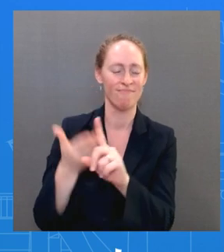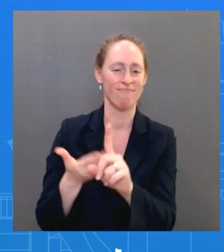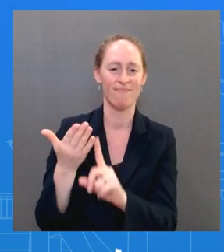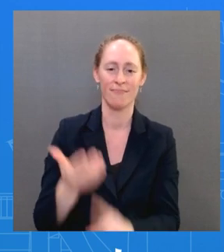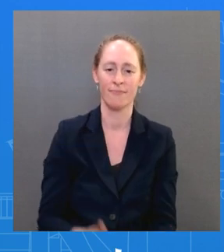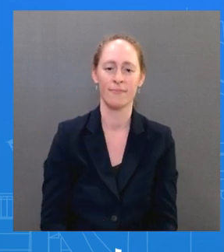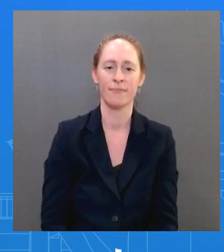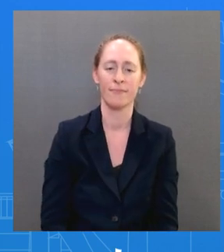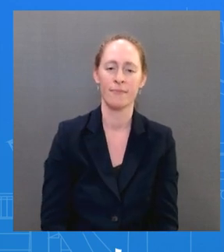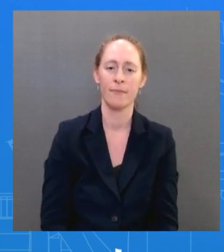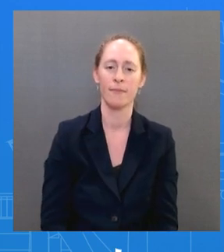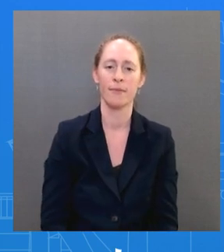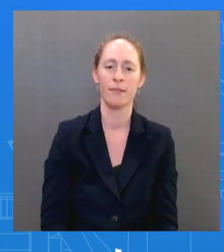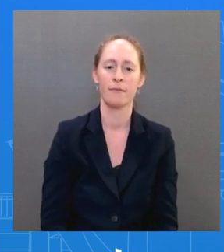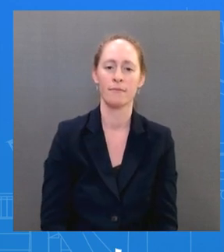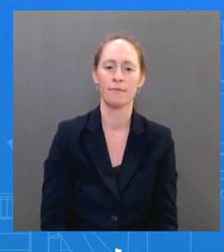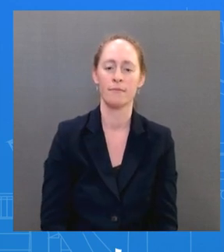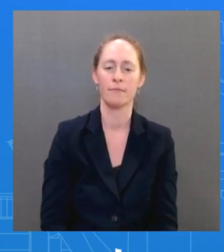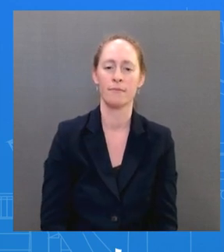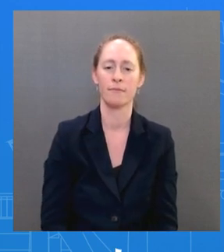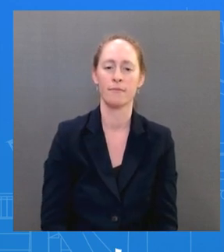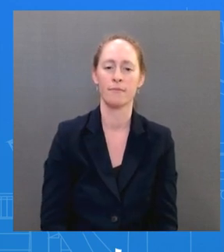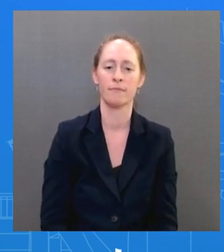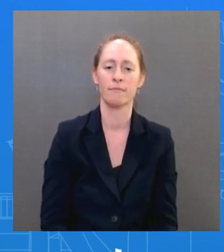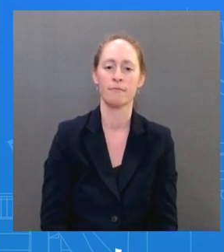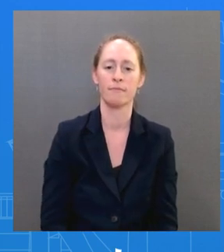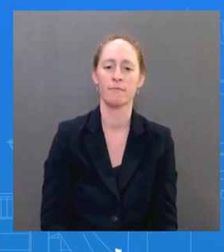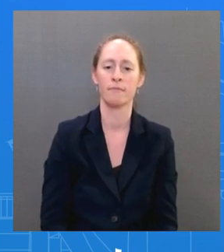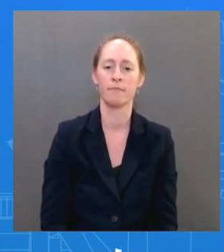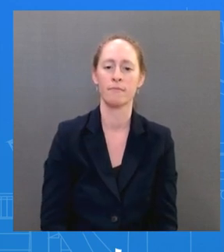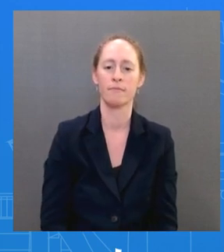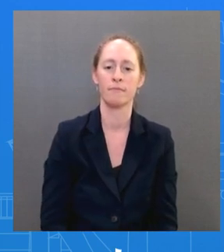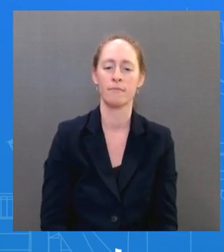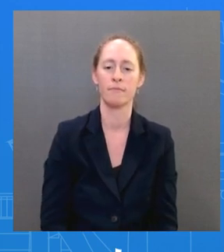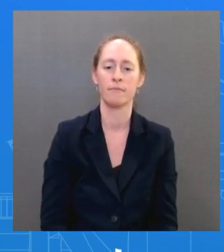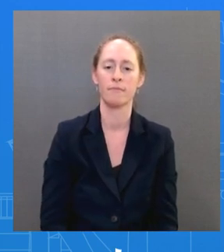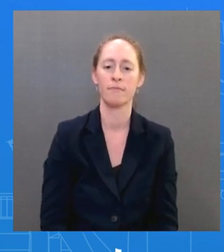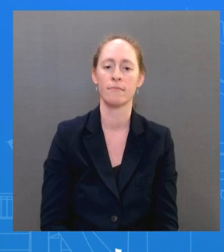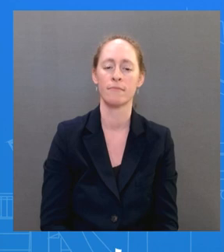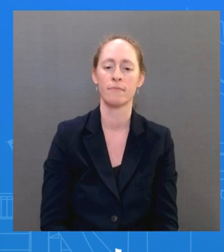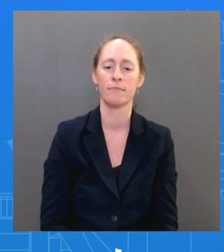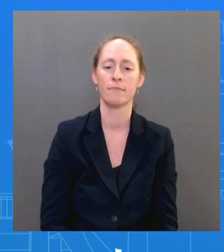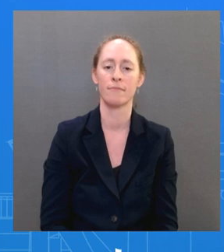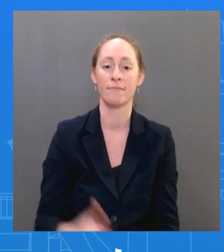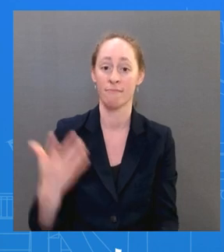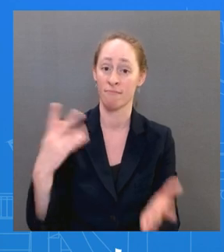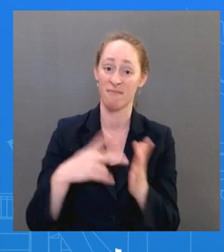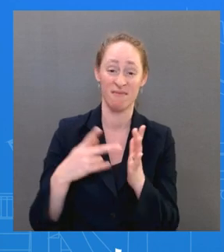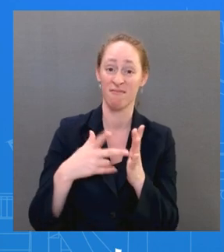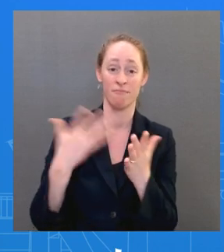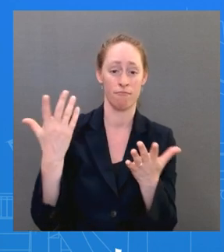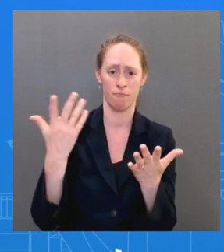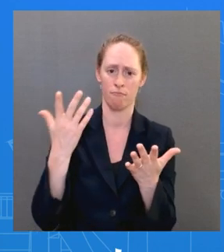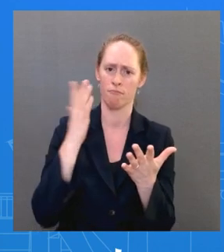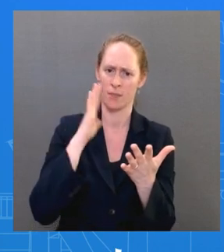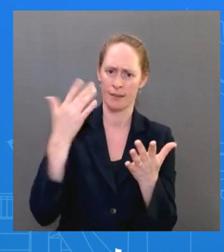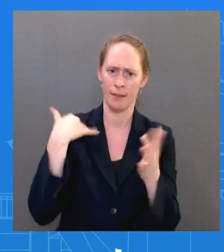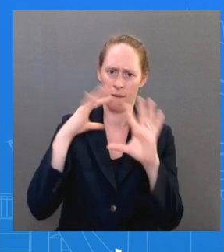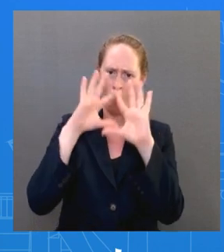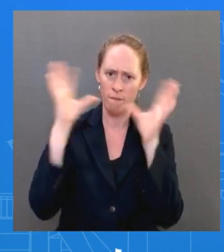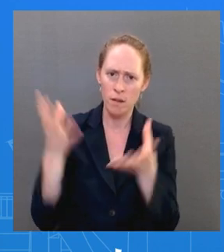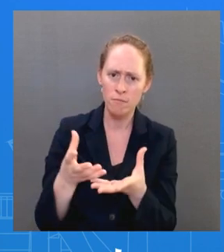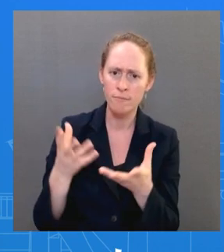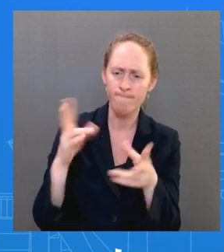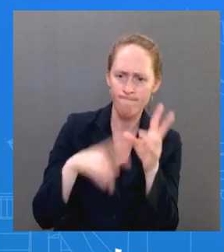is a comprehensive COVID response, making sure there's vaccines, making sure there's boosters, making sure there's Paxlovid so that people